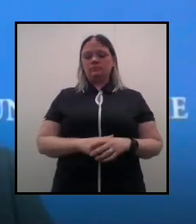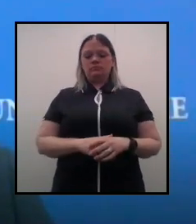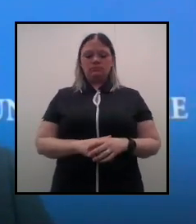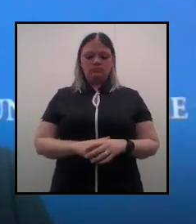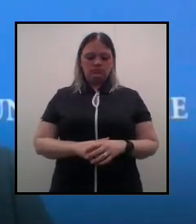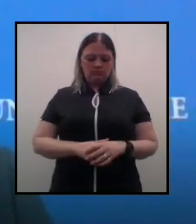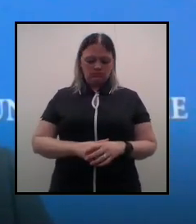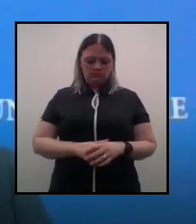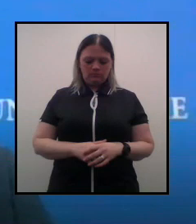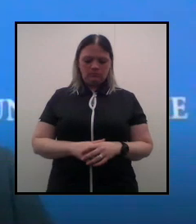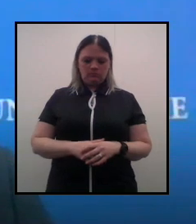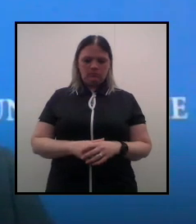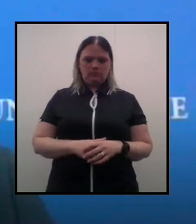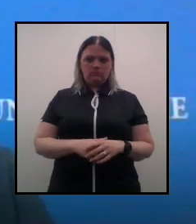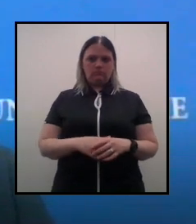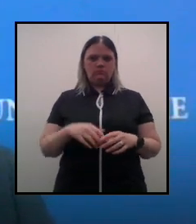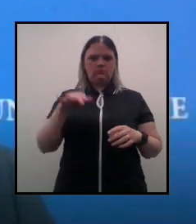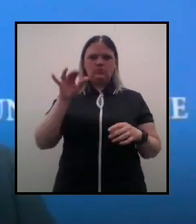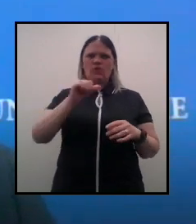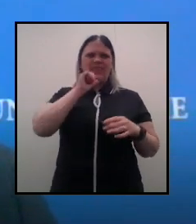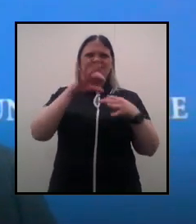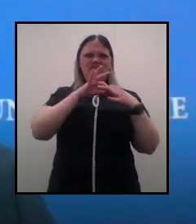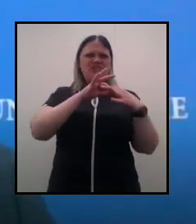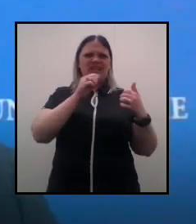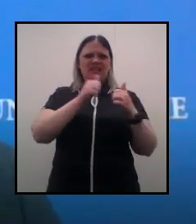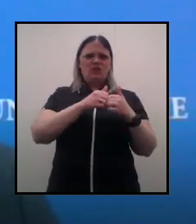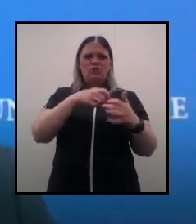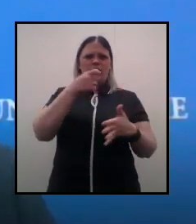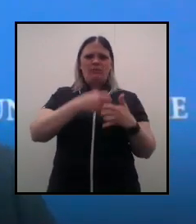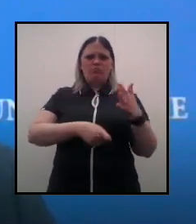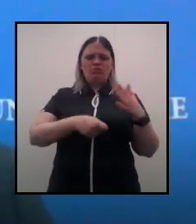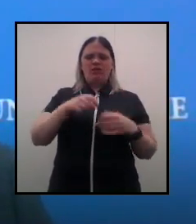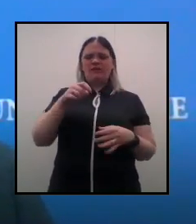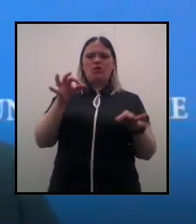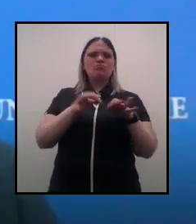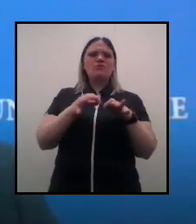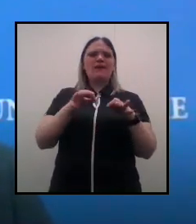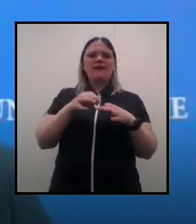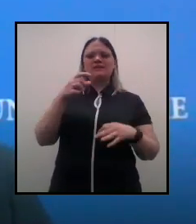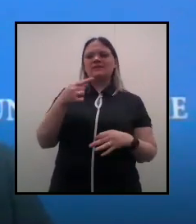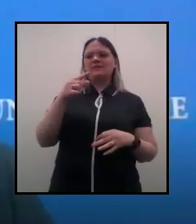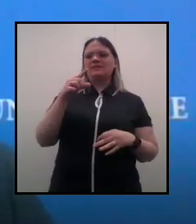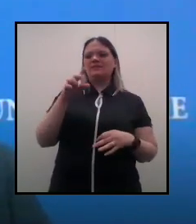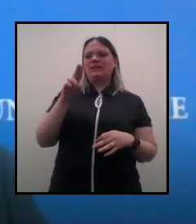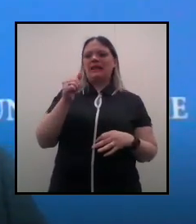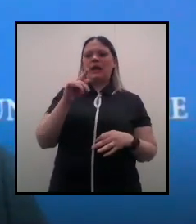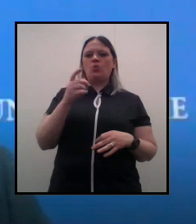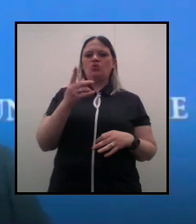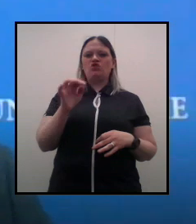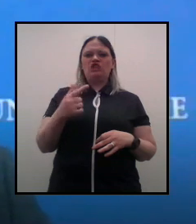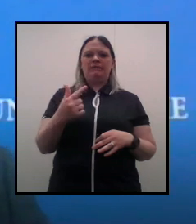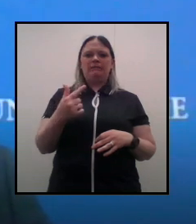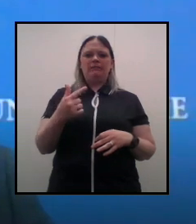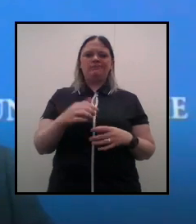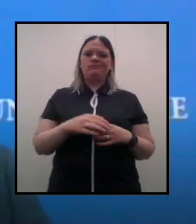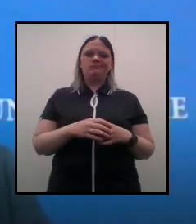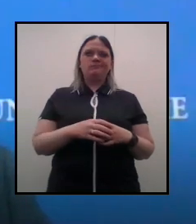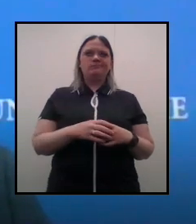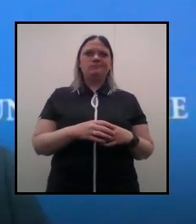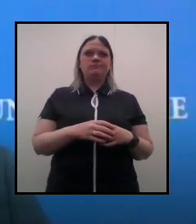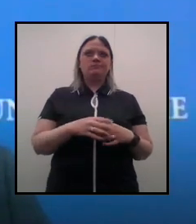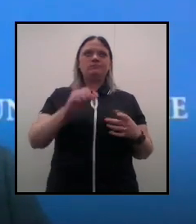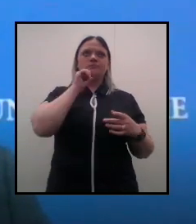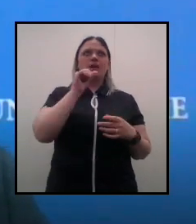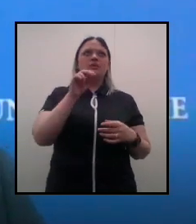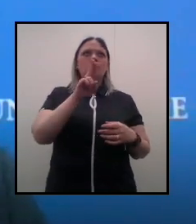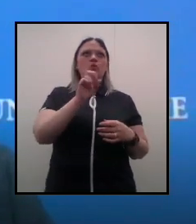Okay, so this doesn't have anything to do with price gouging? Price gouging, we've basically been turning over items to the, not the